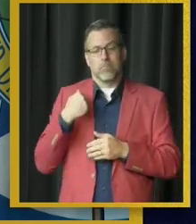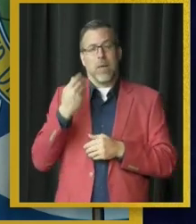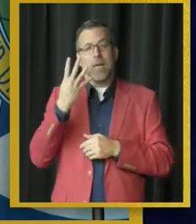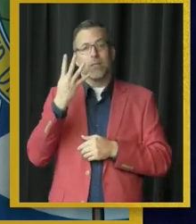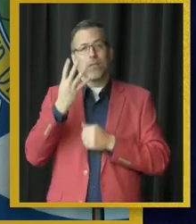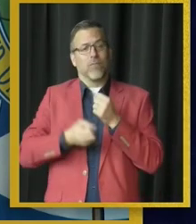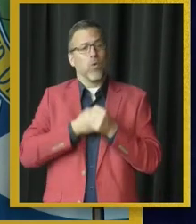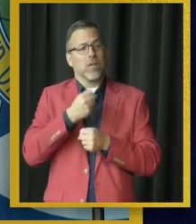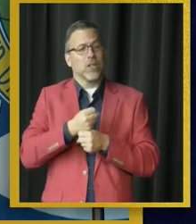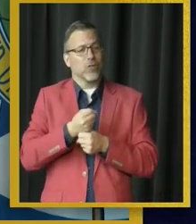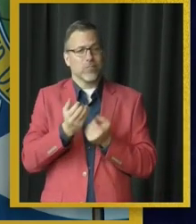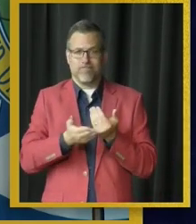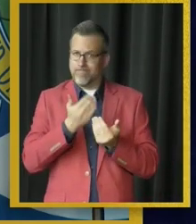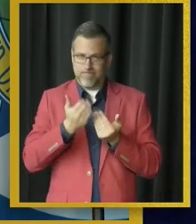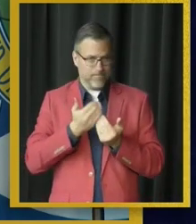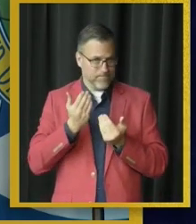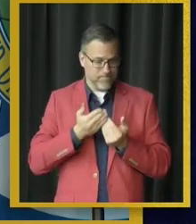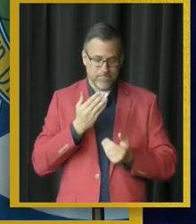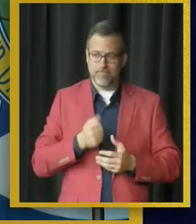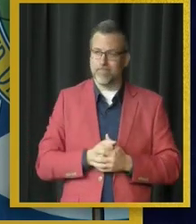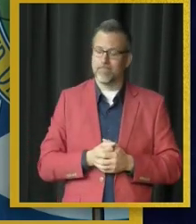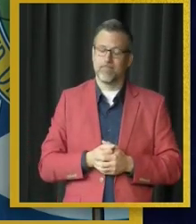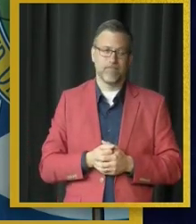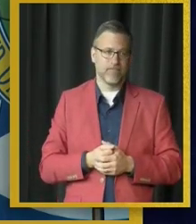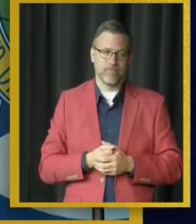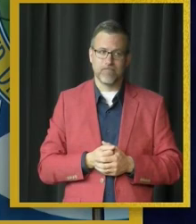for what we have all experienced.